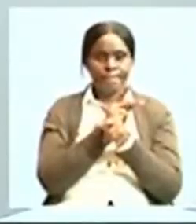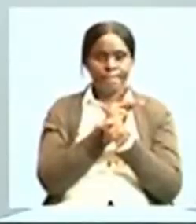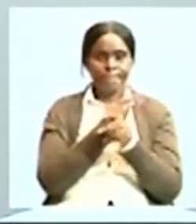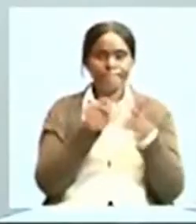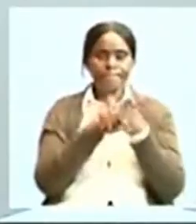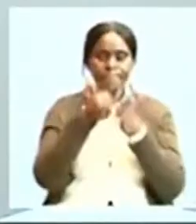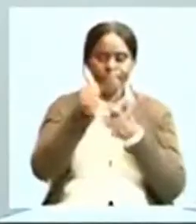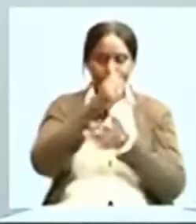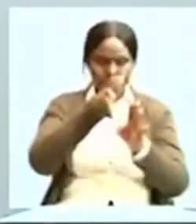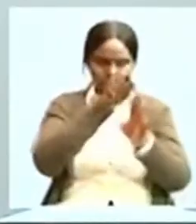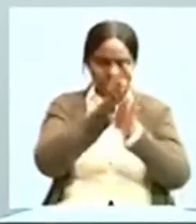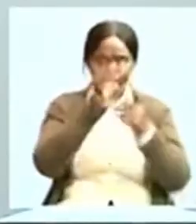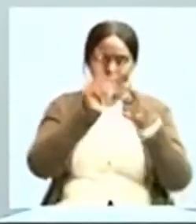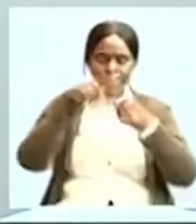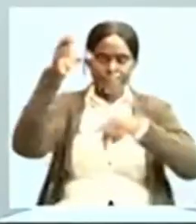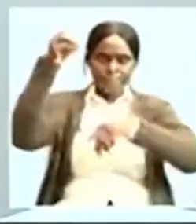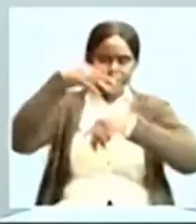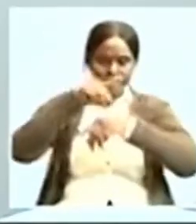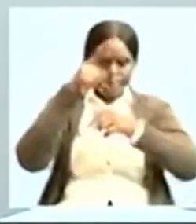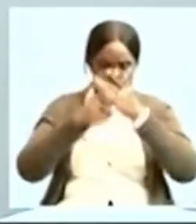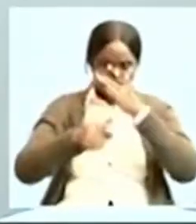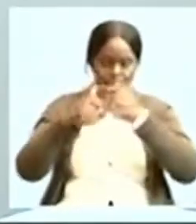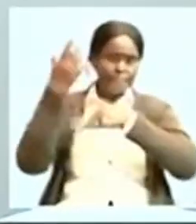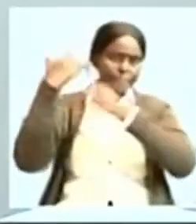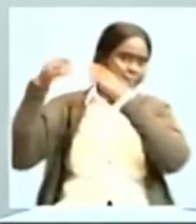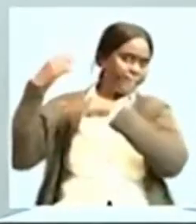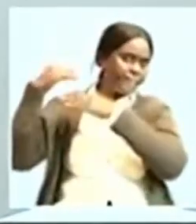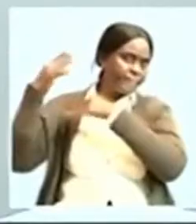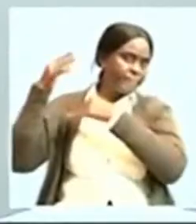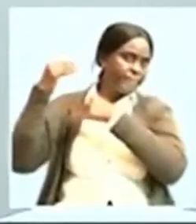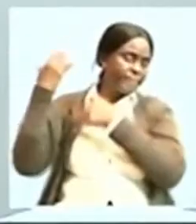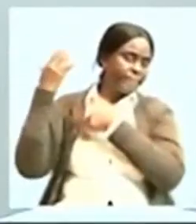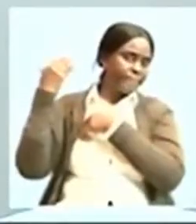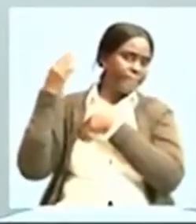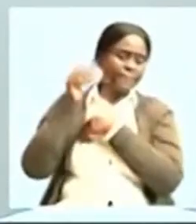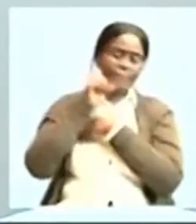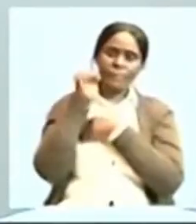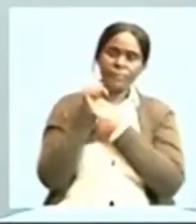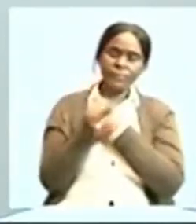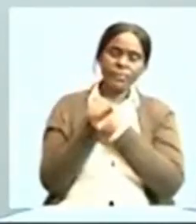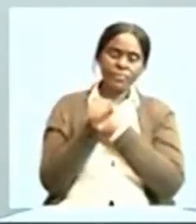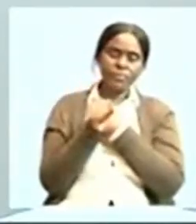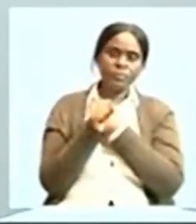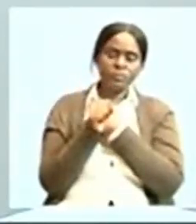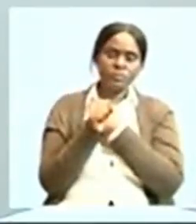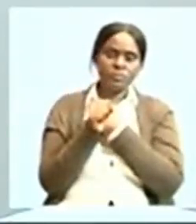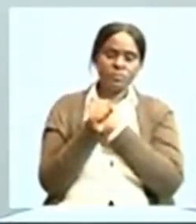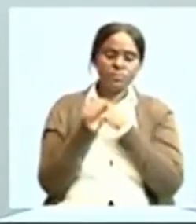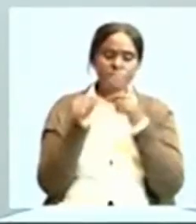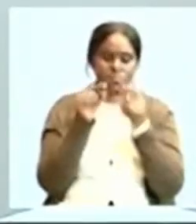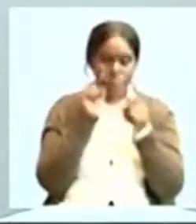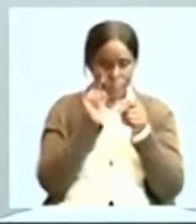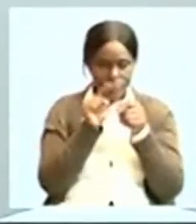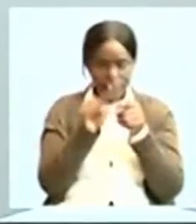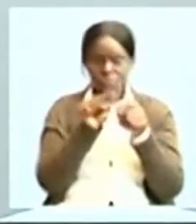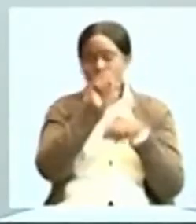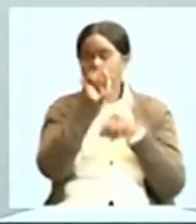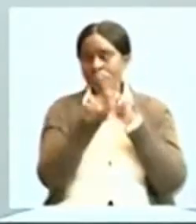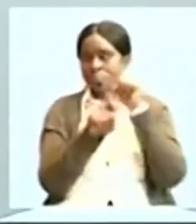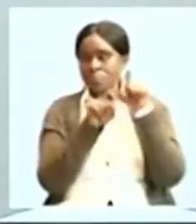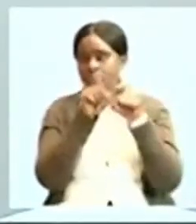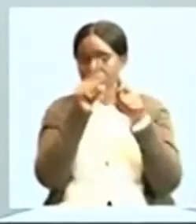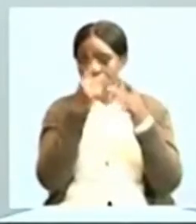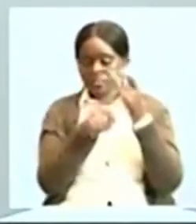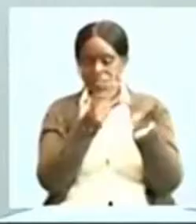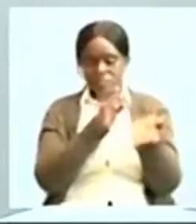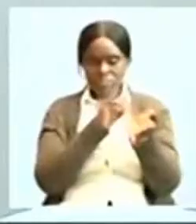How do you relate it to the solar that was outstanding? So that is the question. that